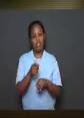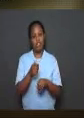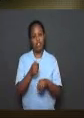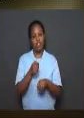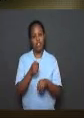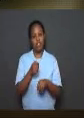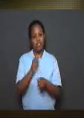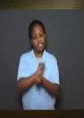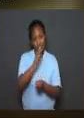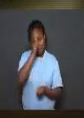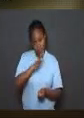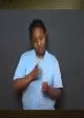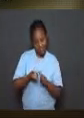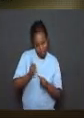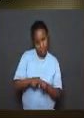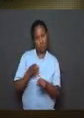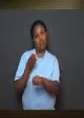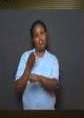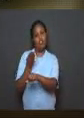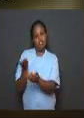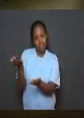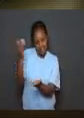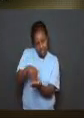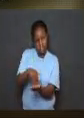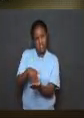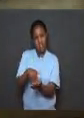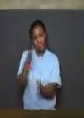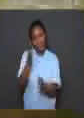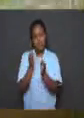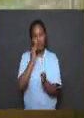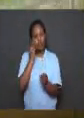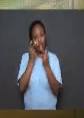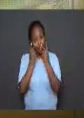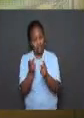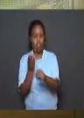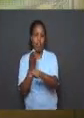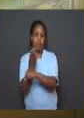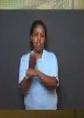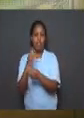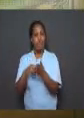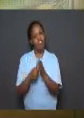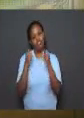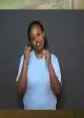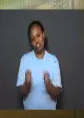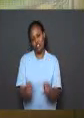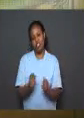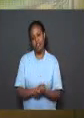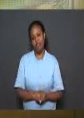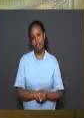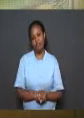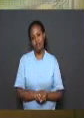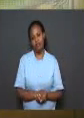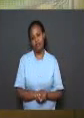entitled to appeal for a review of the judgment. Students, let